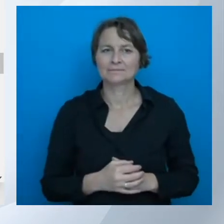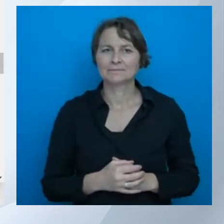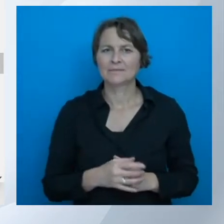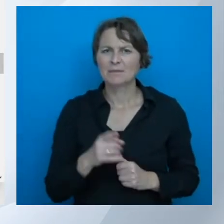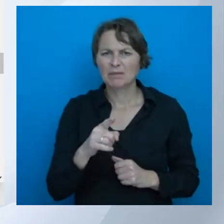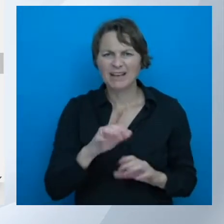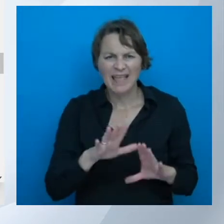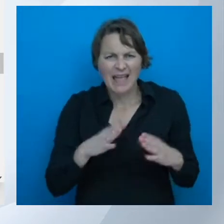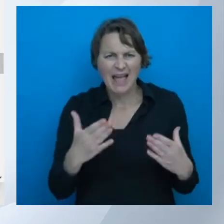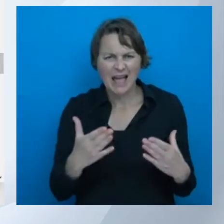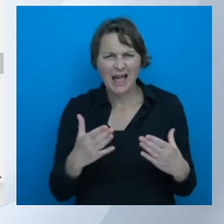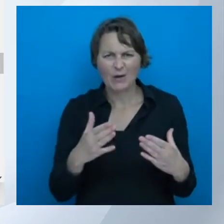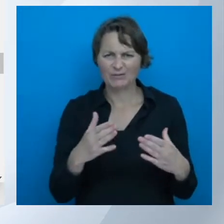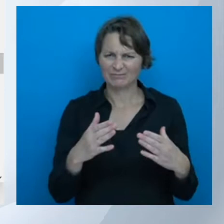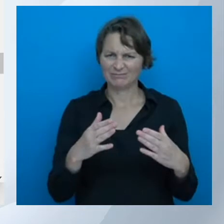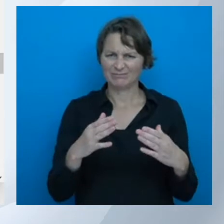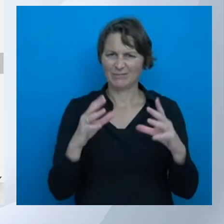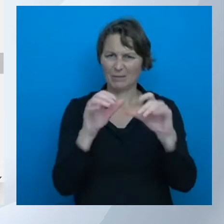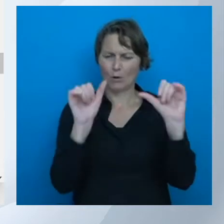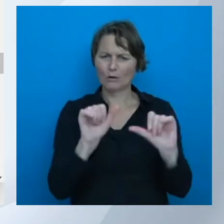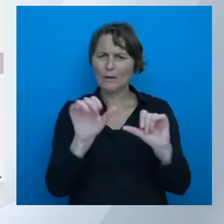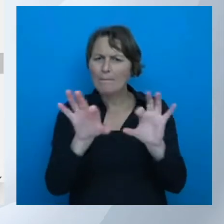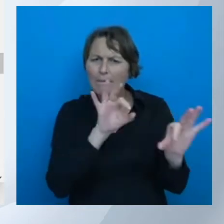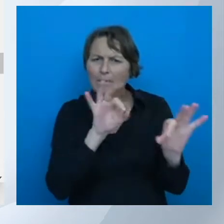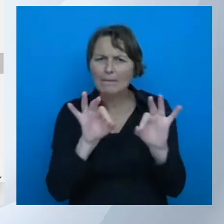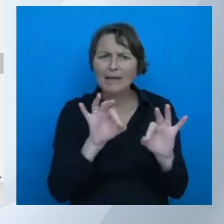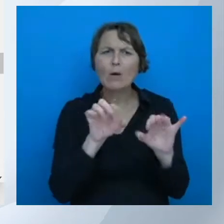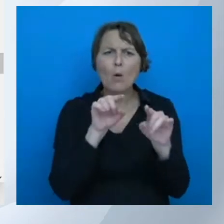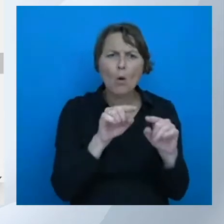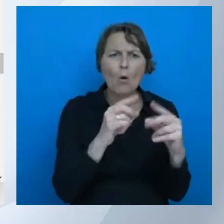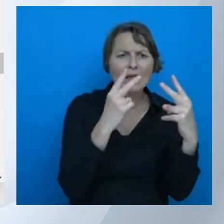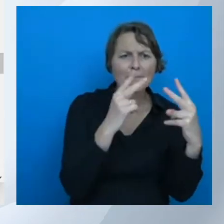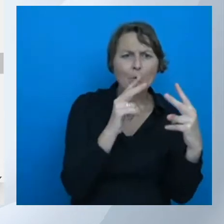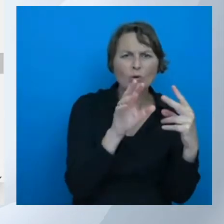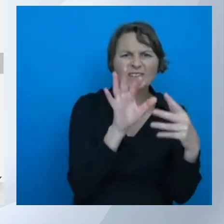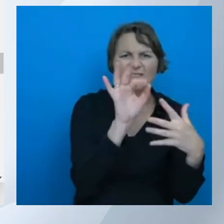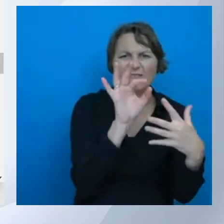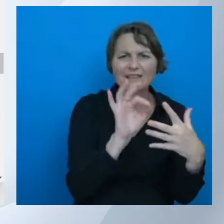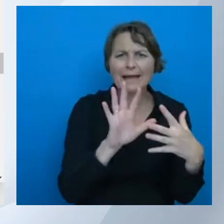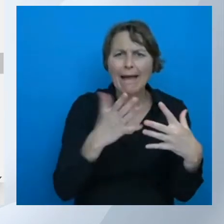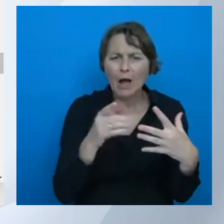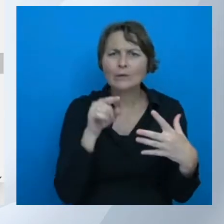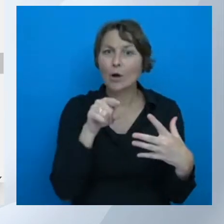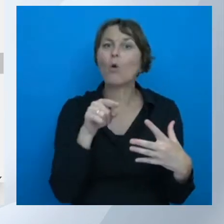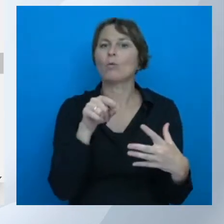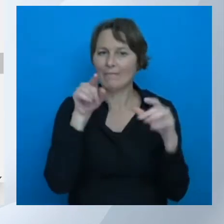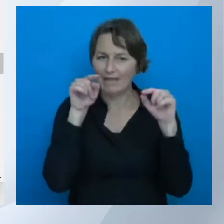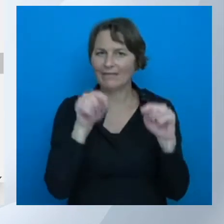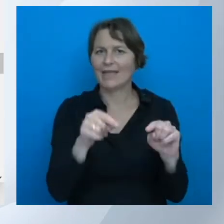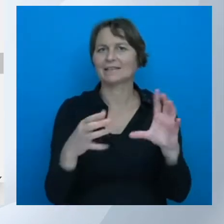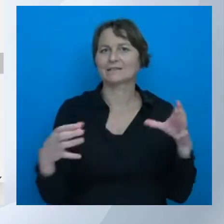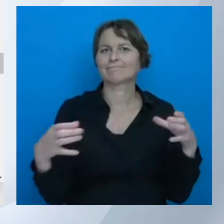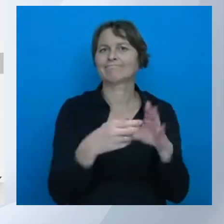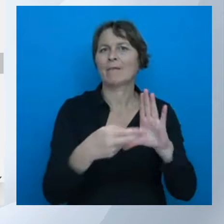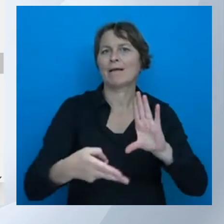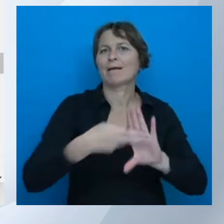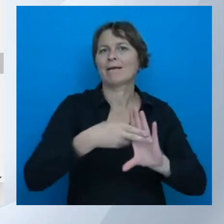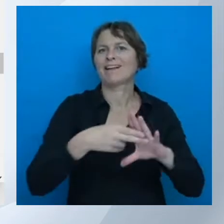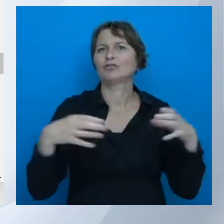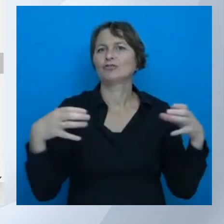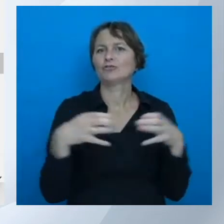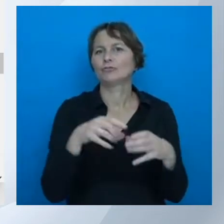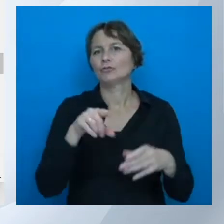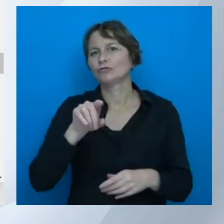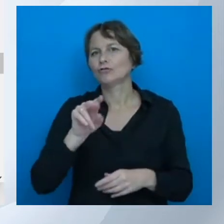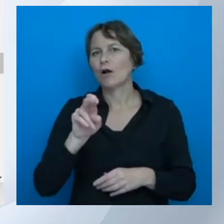Like, how does it choose the important ones, the important features from the list that I gave it? So what we